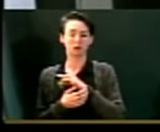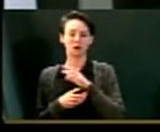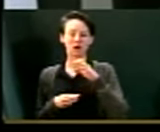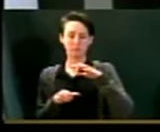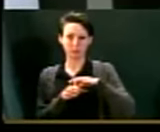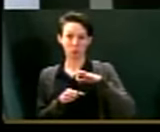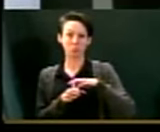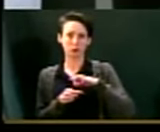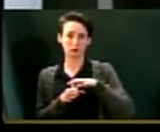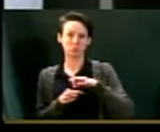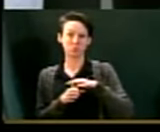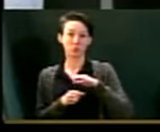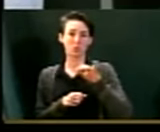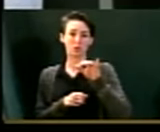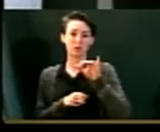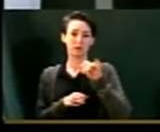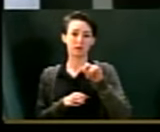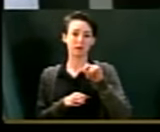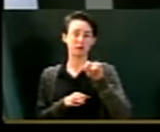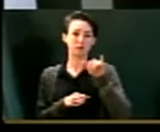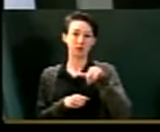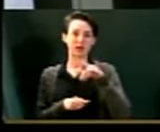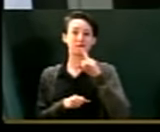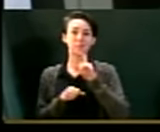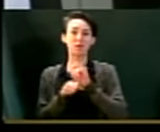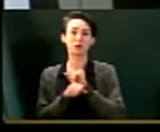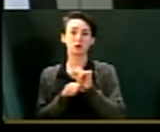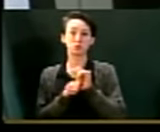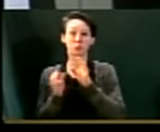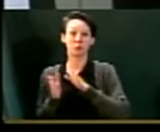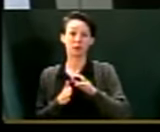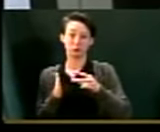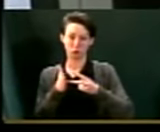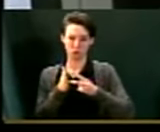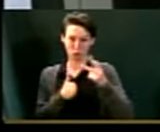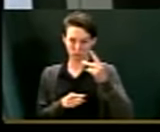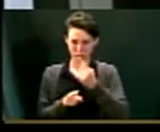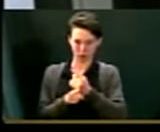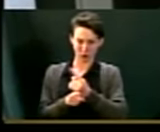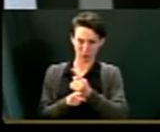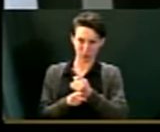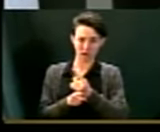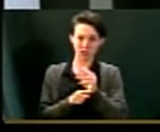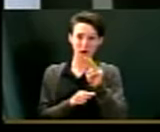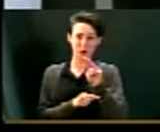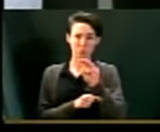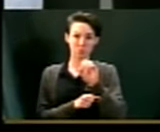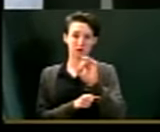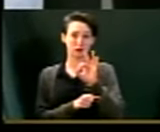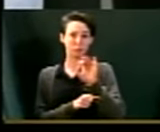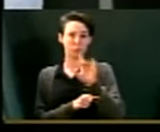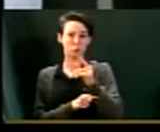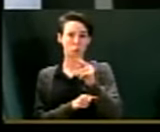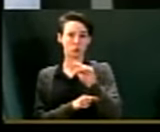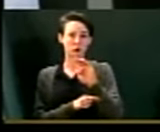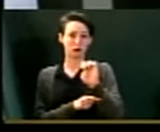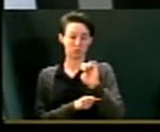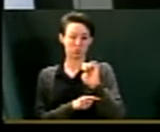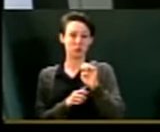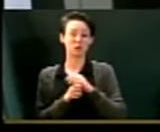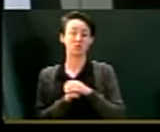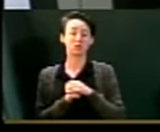voted on the actual plan twice. Is that not right, Ms. Fugit? Since we've been here the same amount of